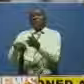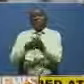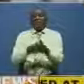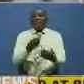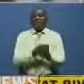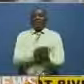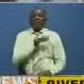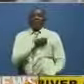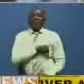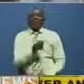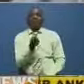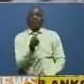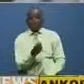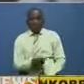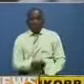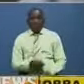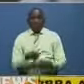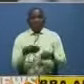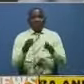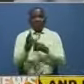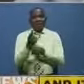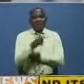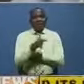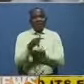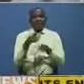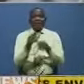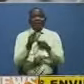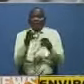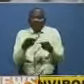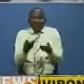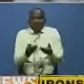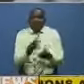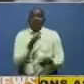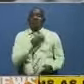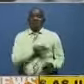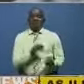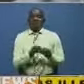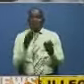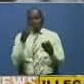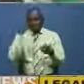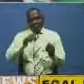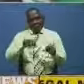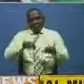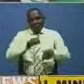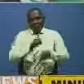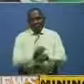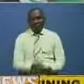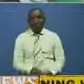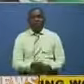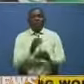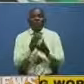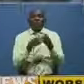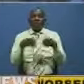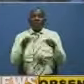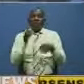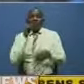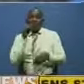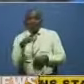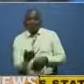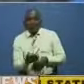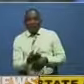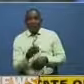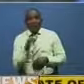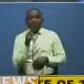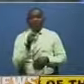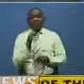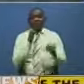her customers. So we do have a lot of impact in our market site. Some of the market women we are